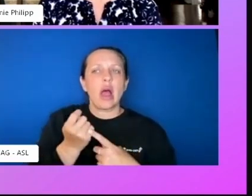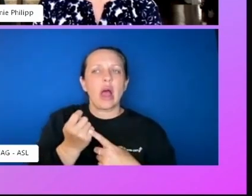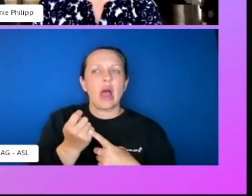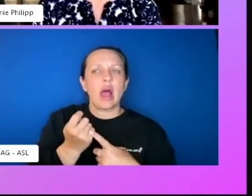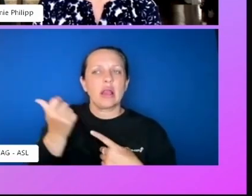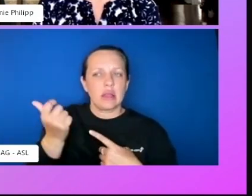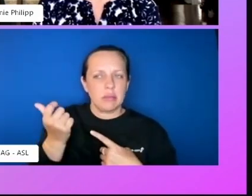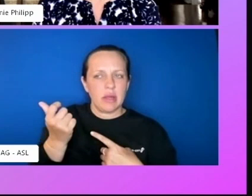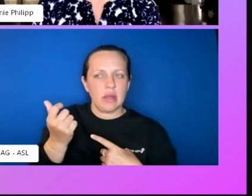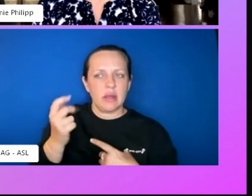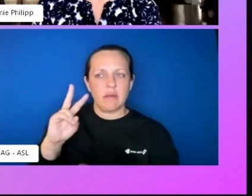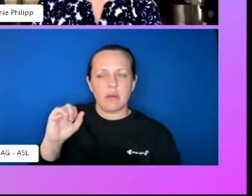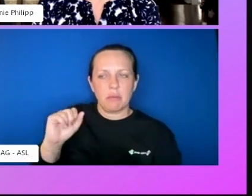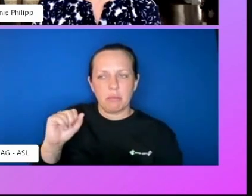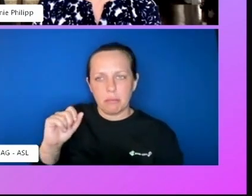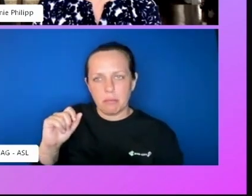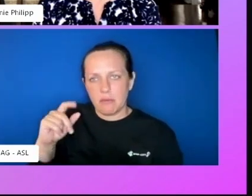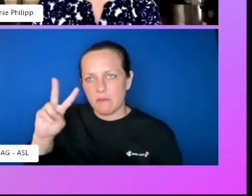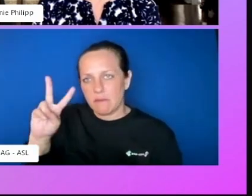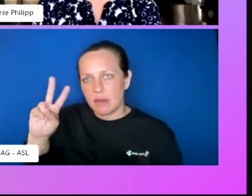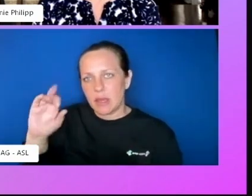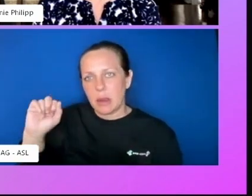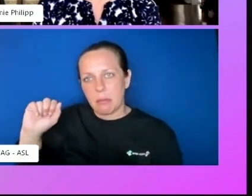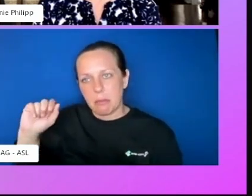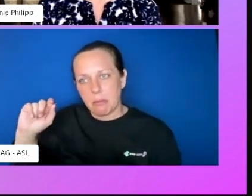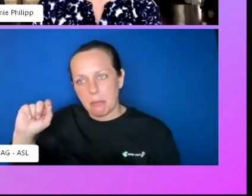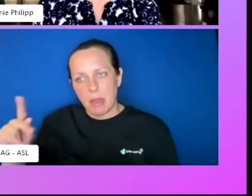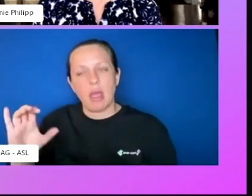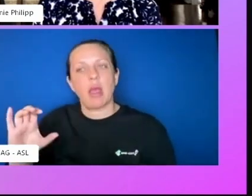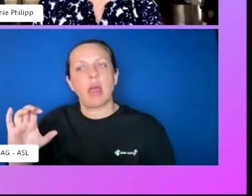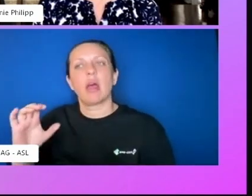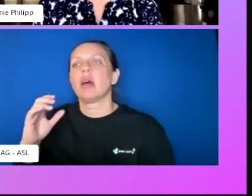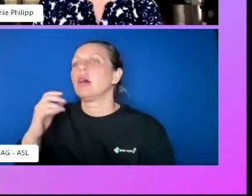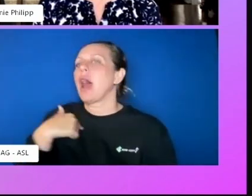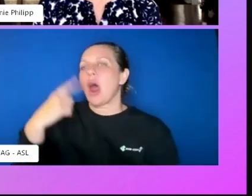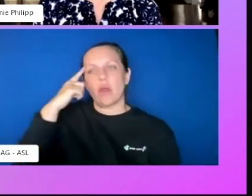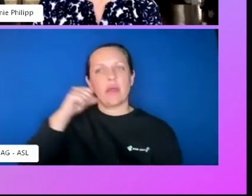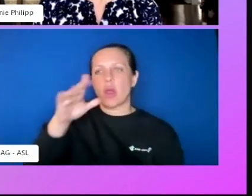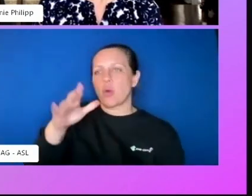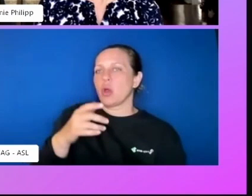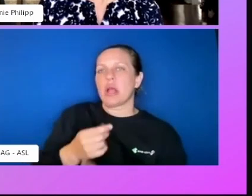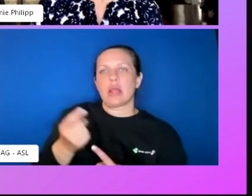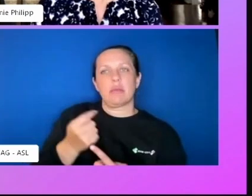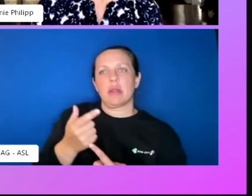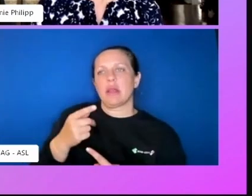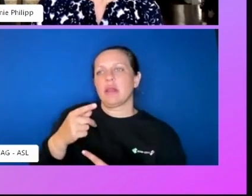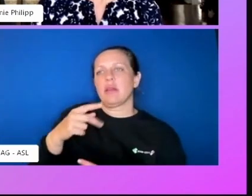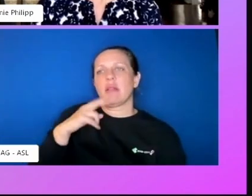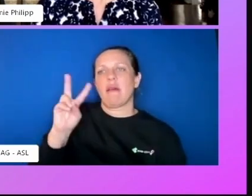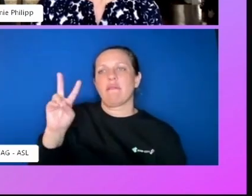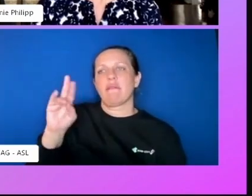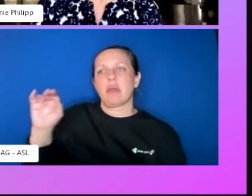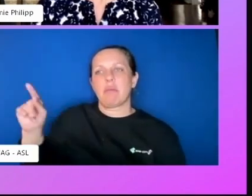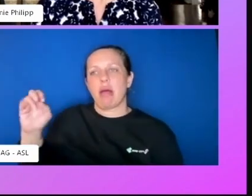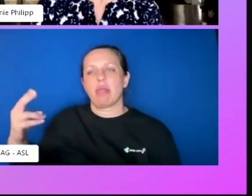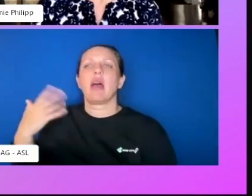the VPAT? Is that part of the intent? No, I don't think they would. It's